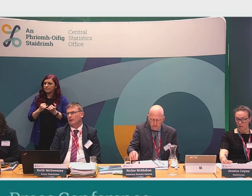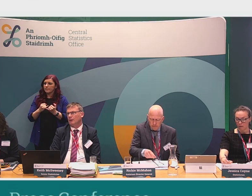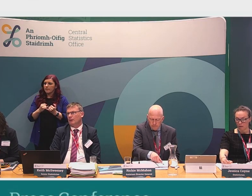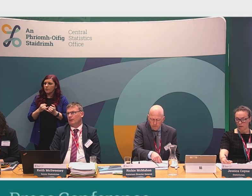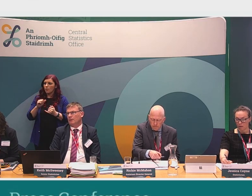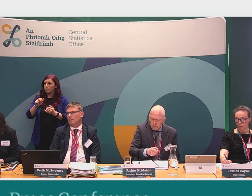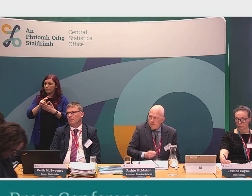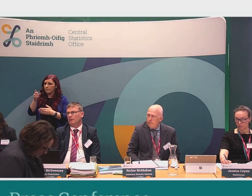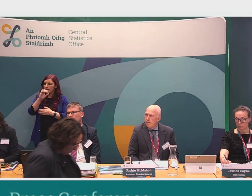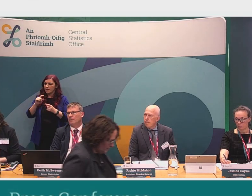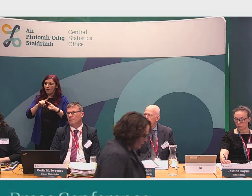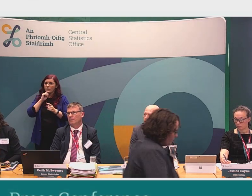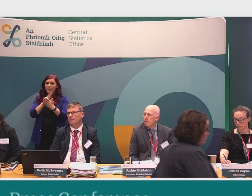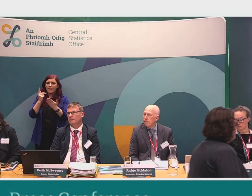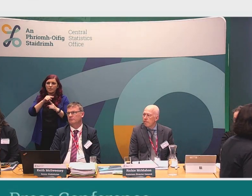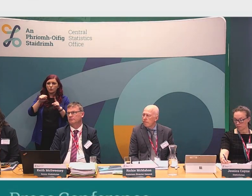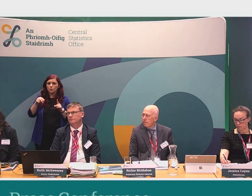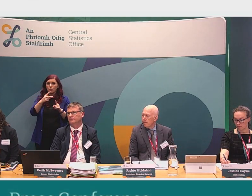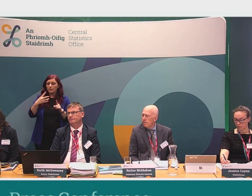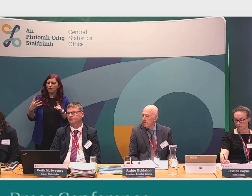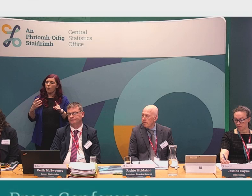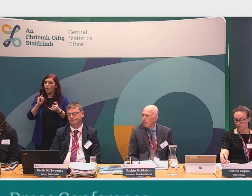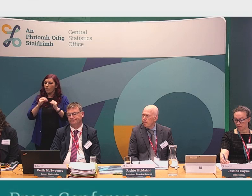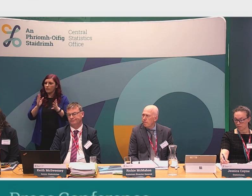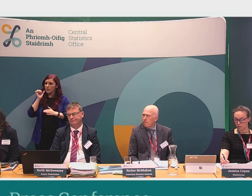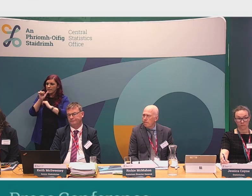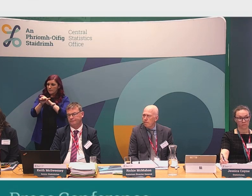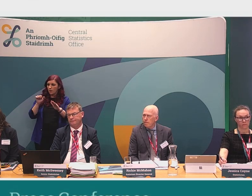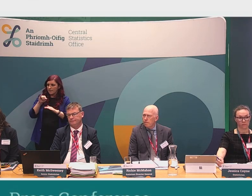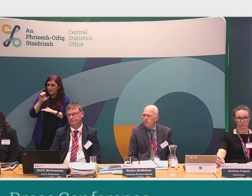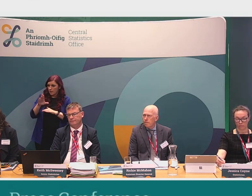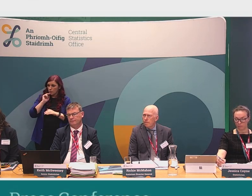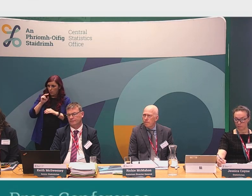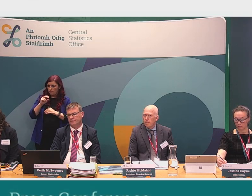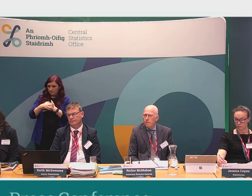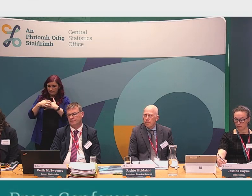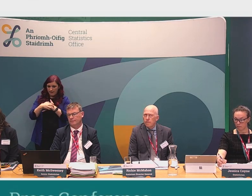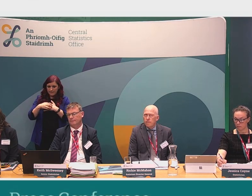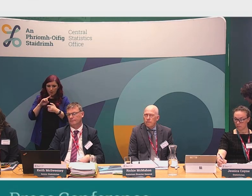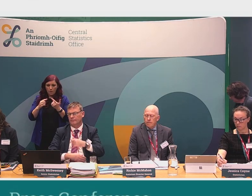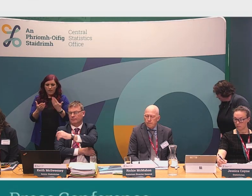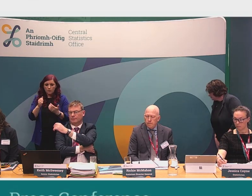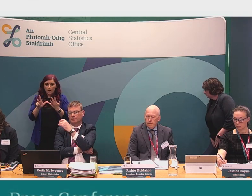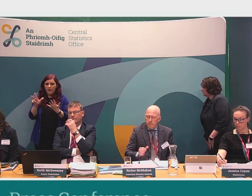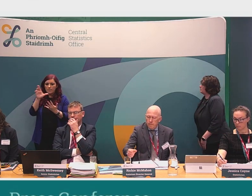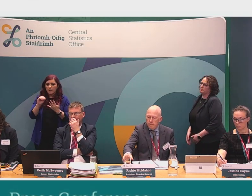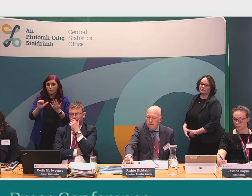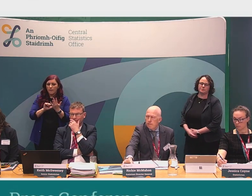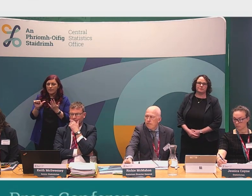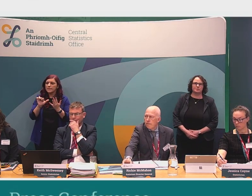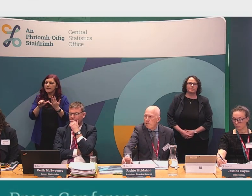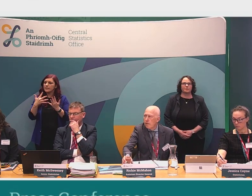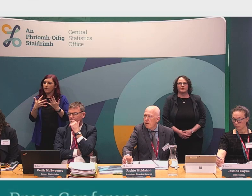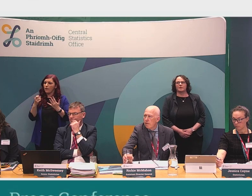of those aged 18 to 24 experience sexual violence both as an adult and a child, compared with 8% of those aged 65 or